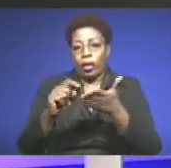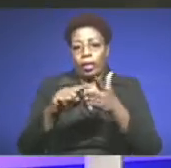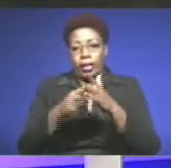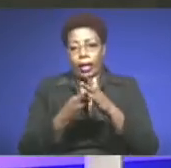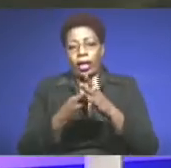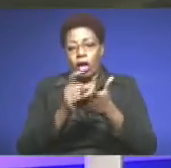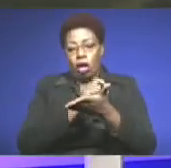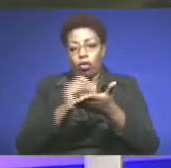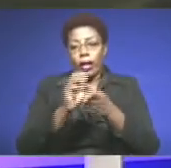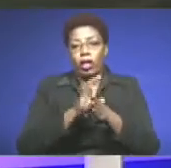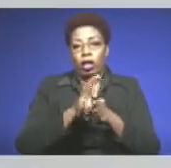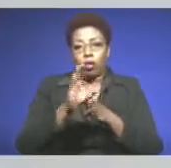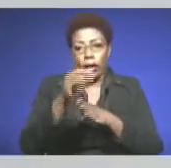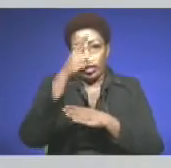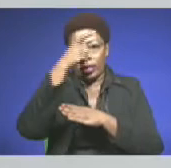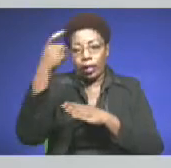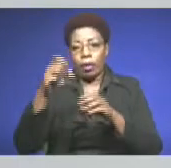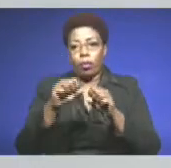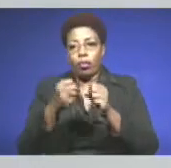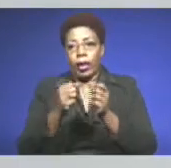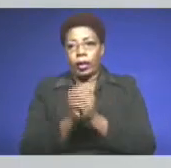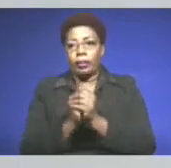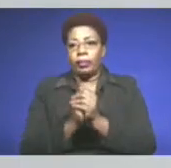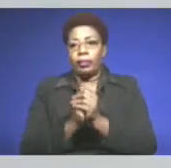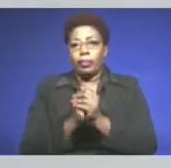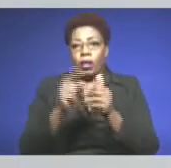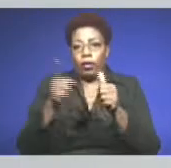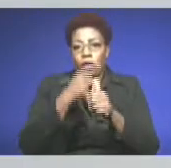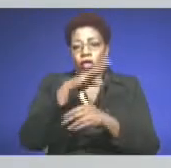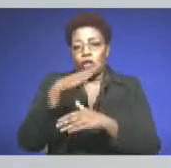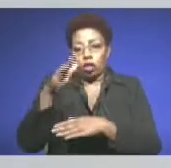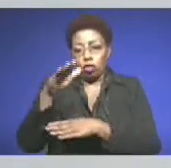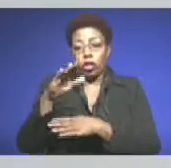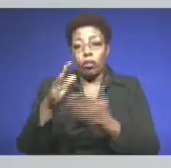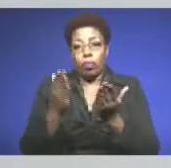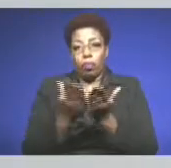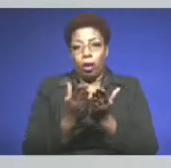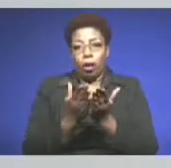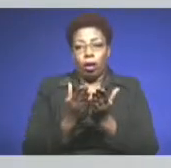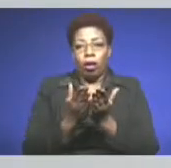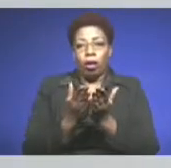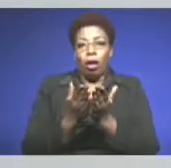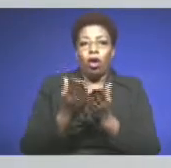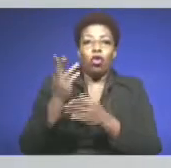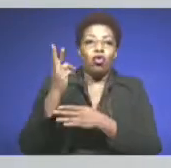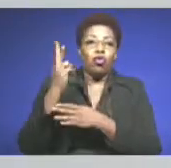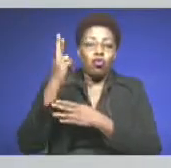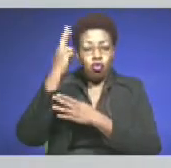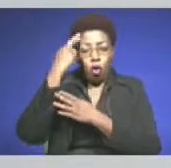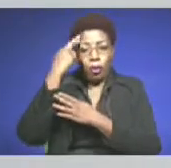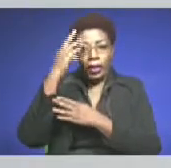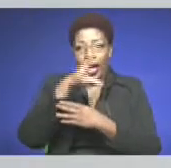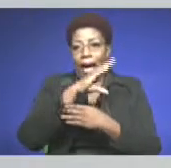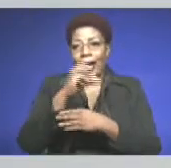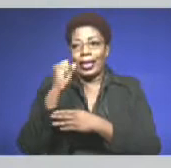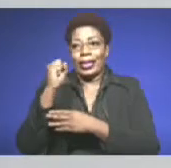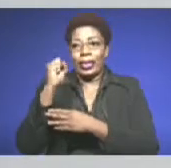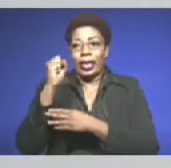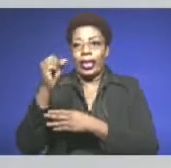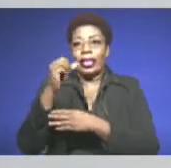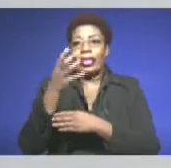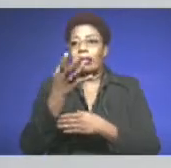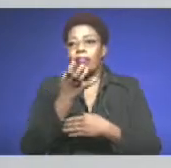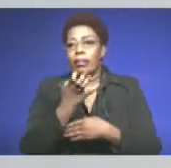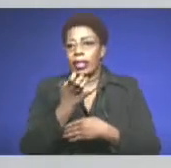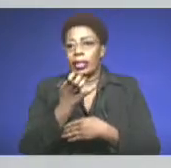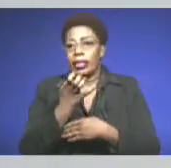a writing career over the summer break. Sierra's first children's book, Roman and His Mean Family, is a collaboration with her mom,